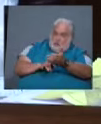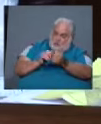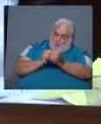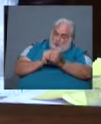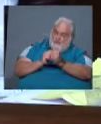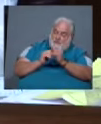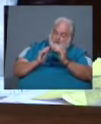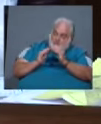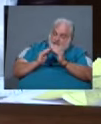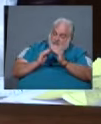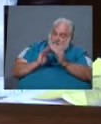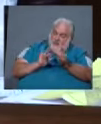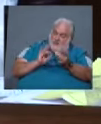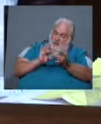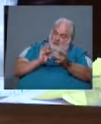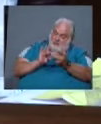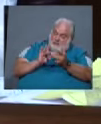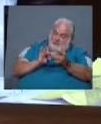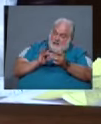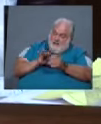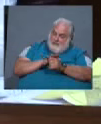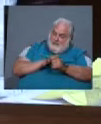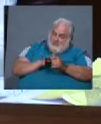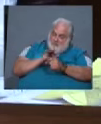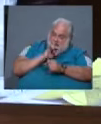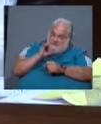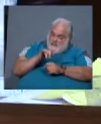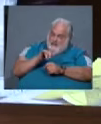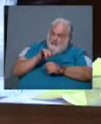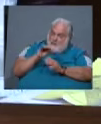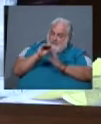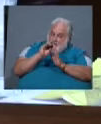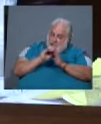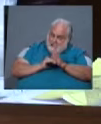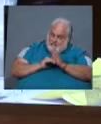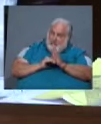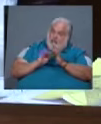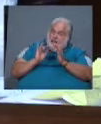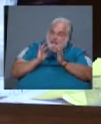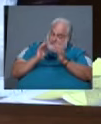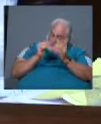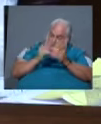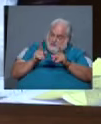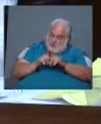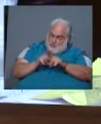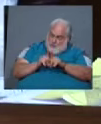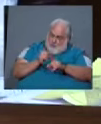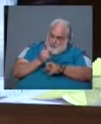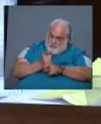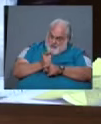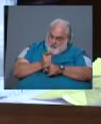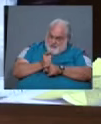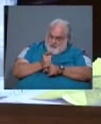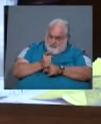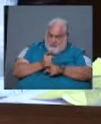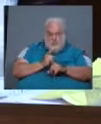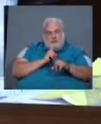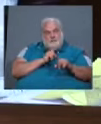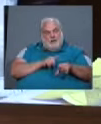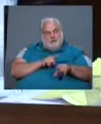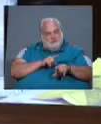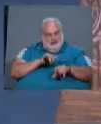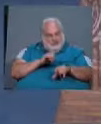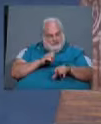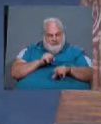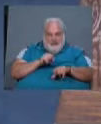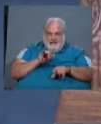in order to contact them with events like this, we'd have them listed and we'd have contact information as well. Is that how you say that? And we didn't have it with